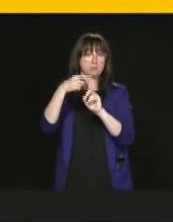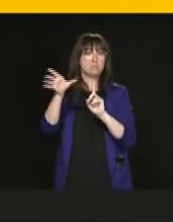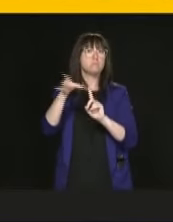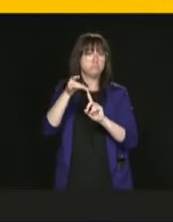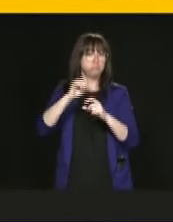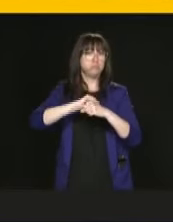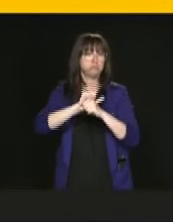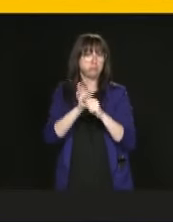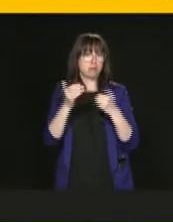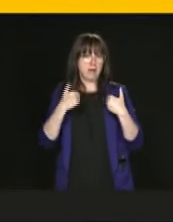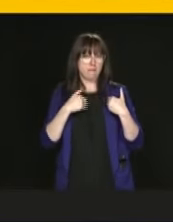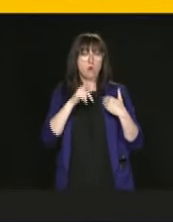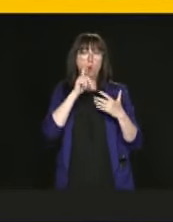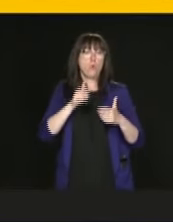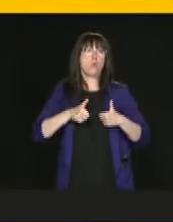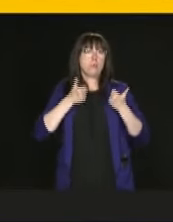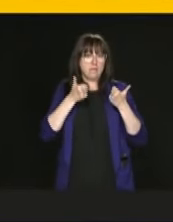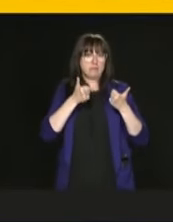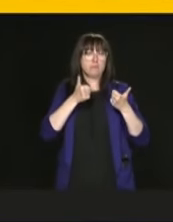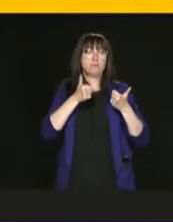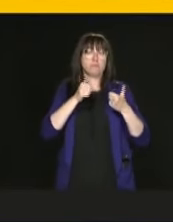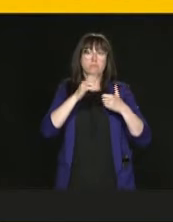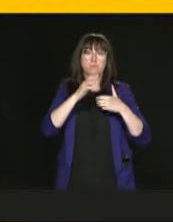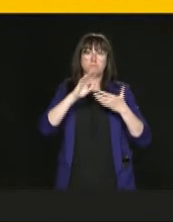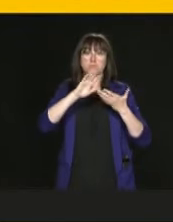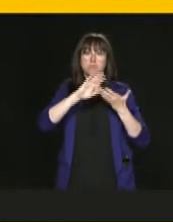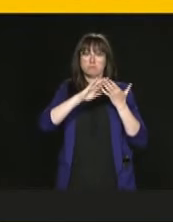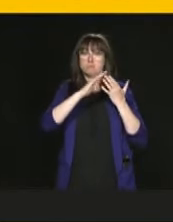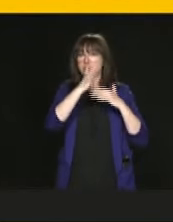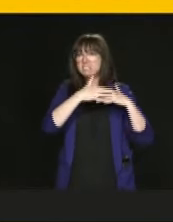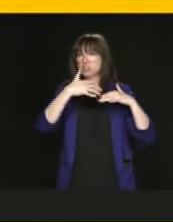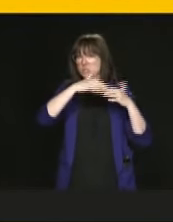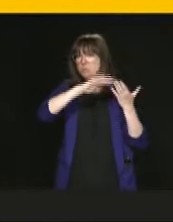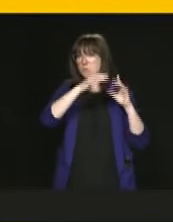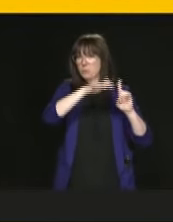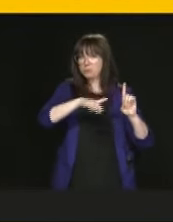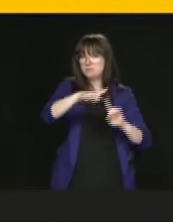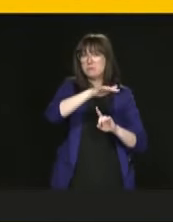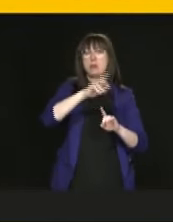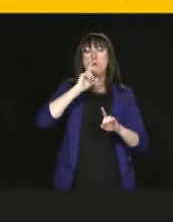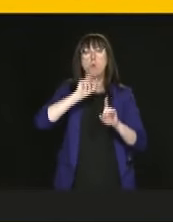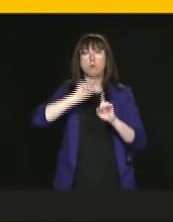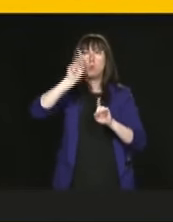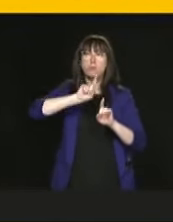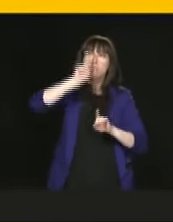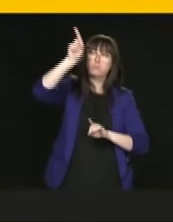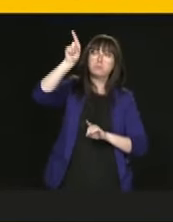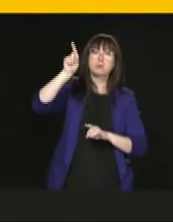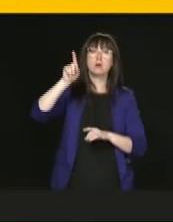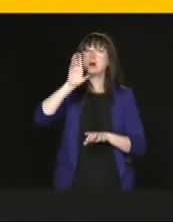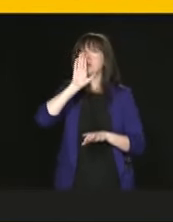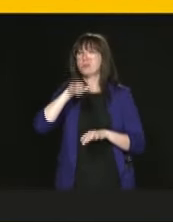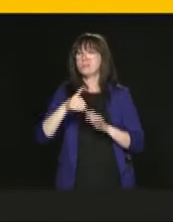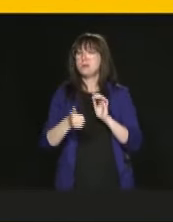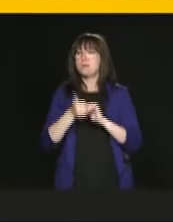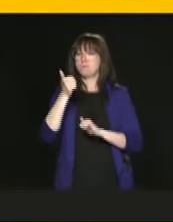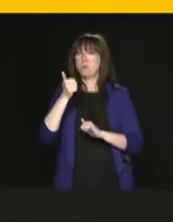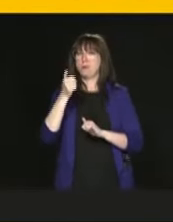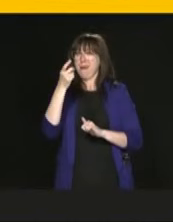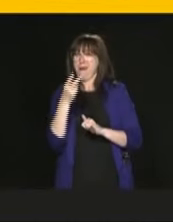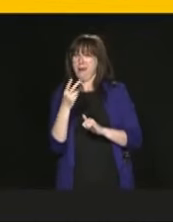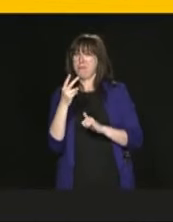far north, when it comes to particular population, which, you know, half the indigenous population of Canada is off reserve, quote